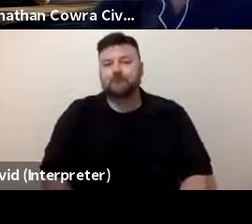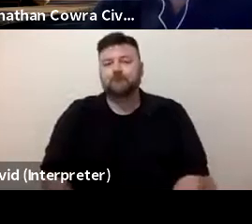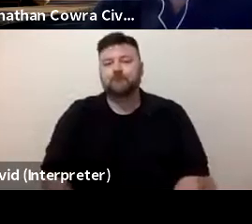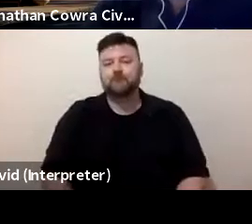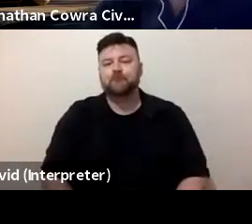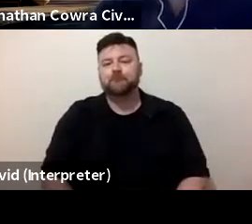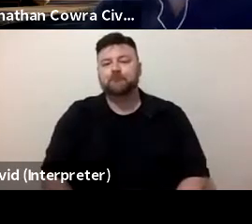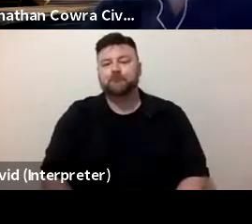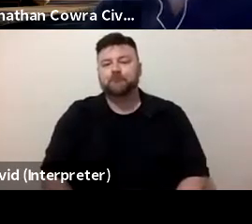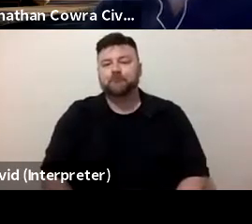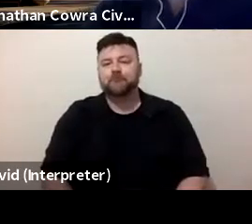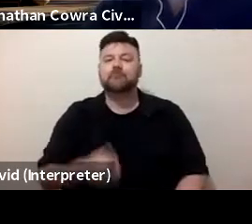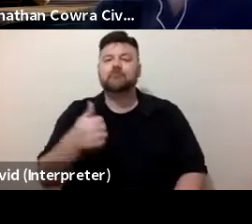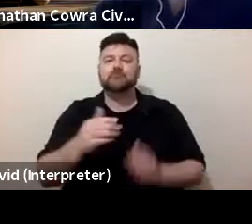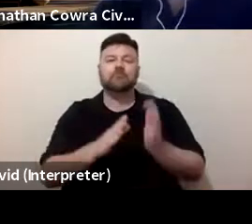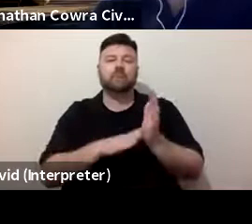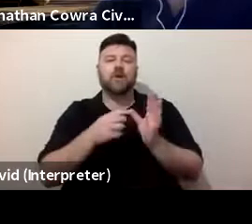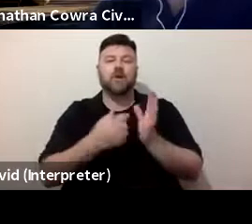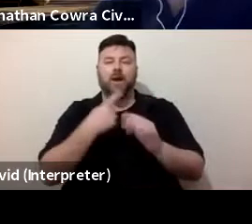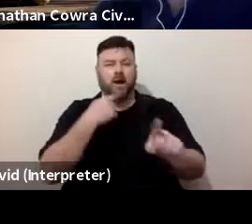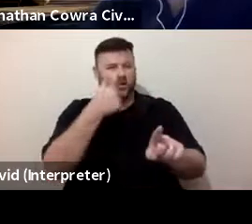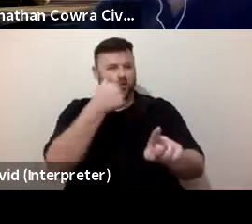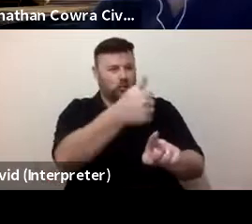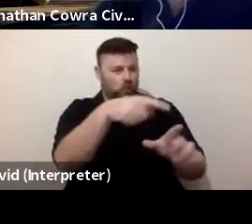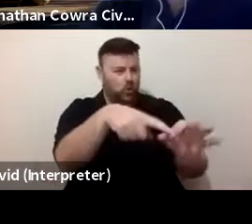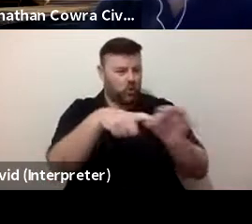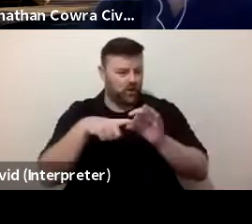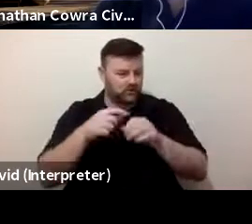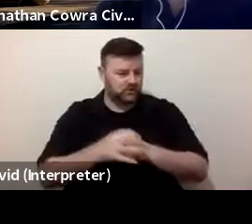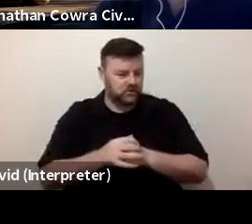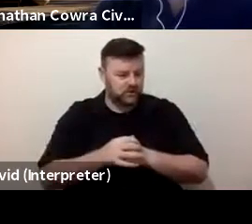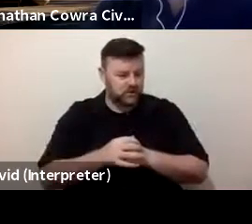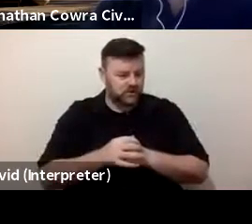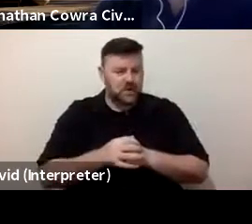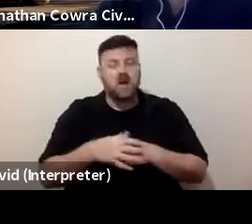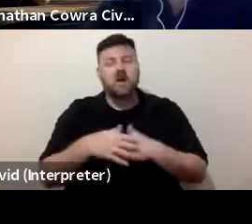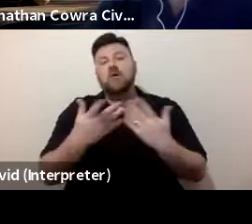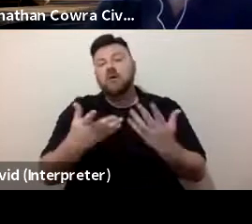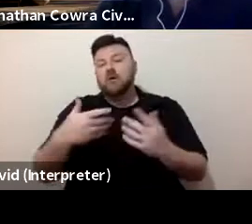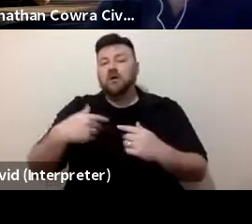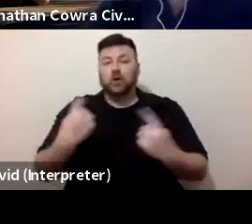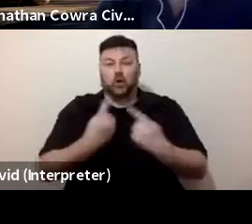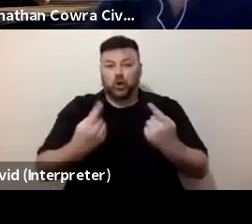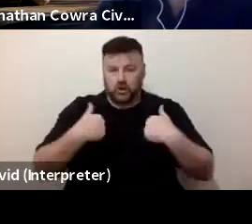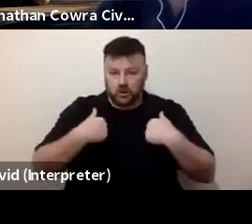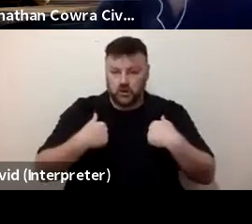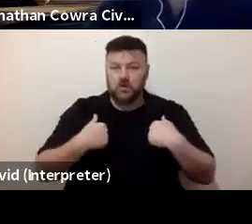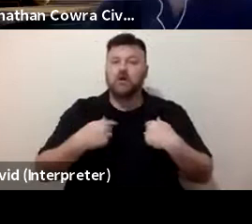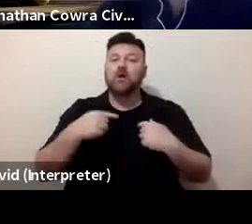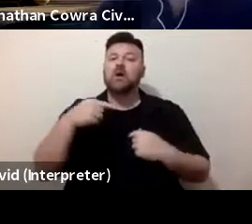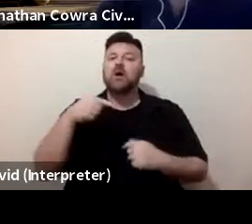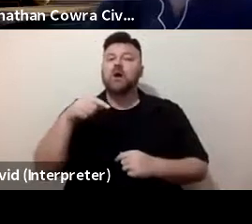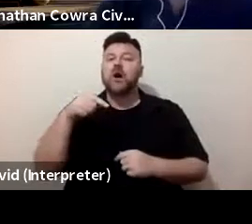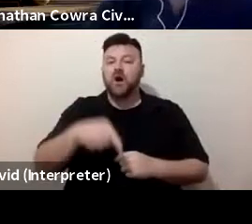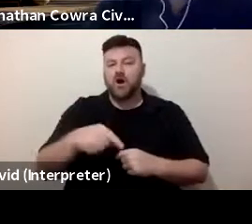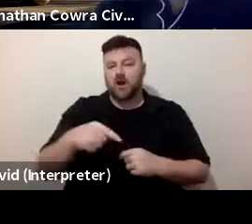It's a good question. I think, so you give a bit of background about who I am. So I run a company called W3 Digital.